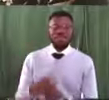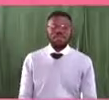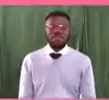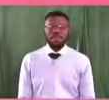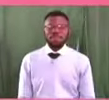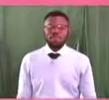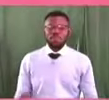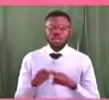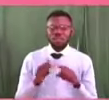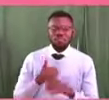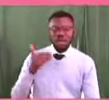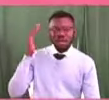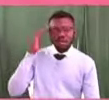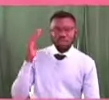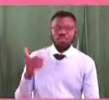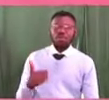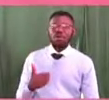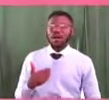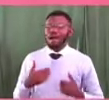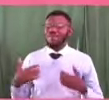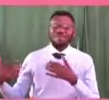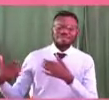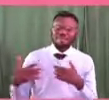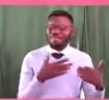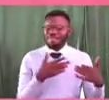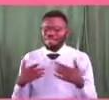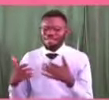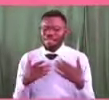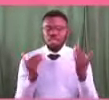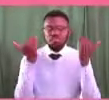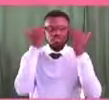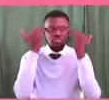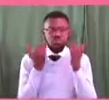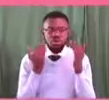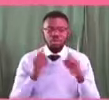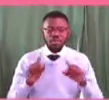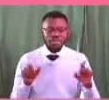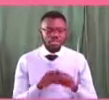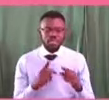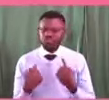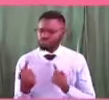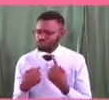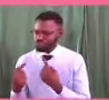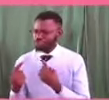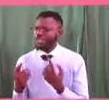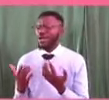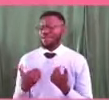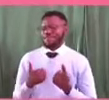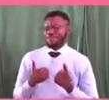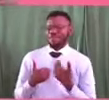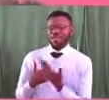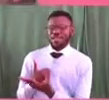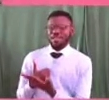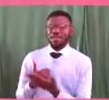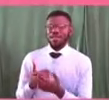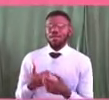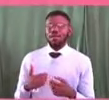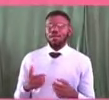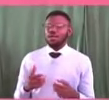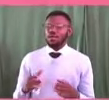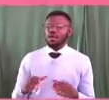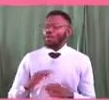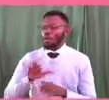I know we have fought in court, but we have also negotiated on tables. And a combination of